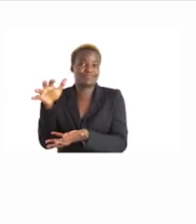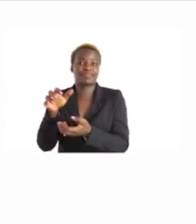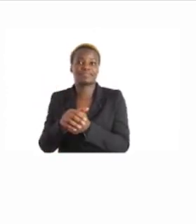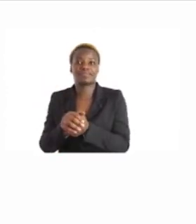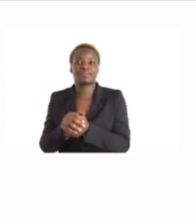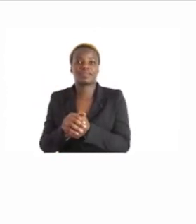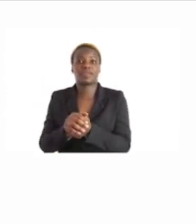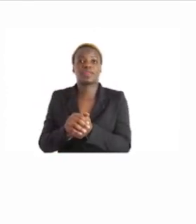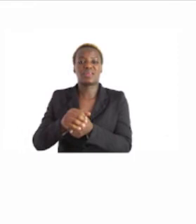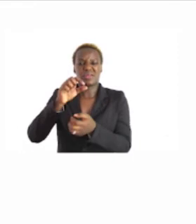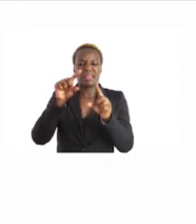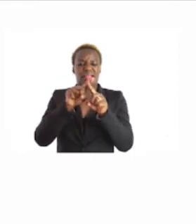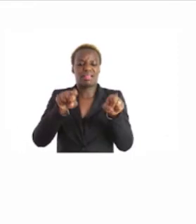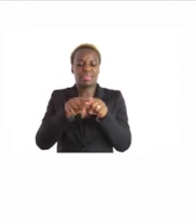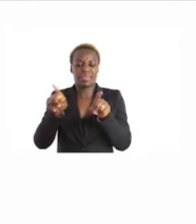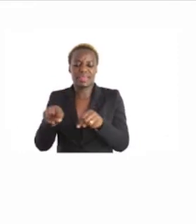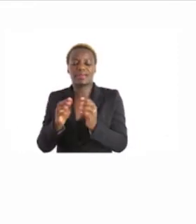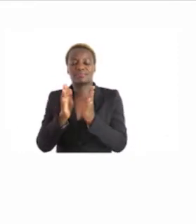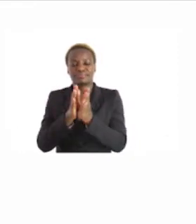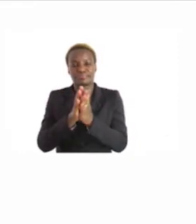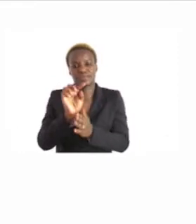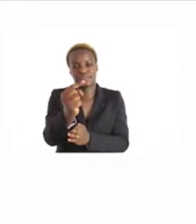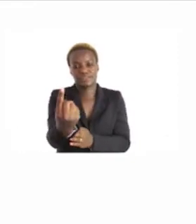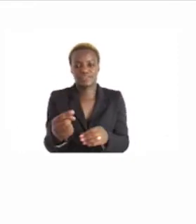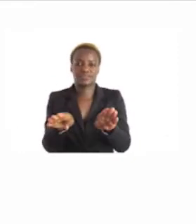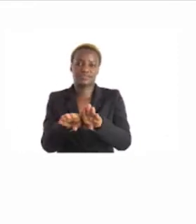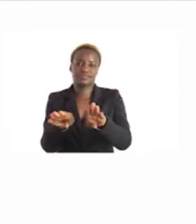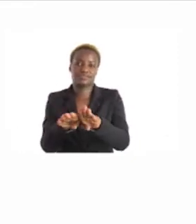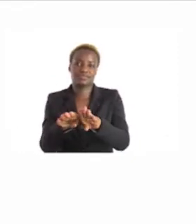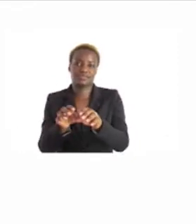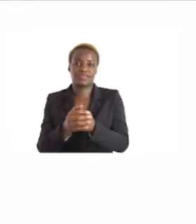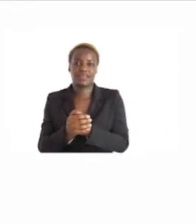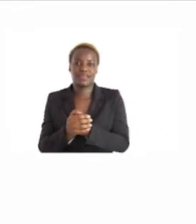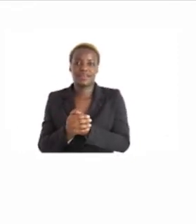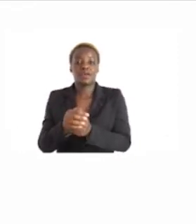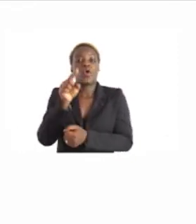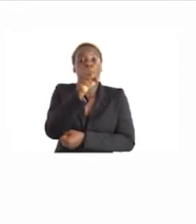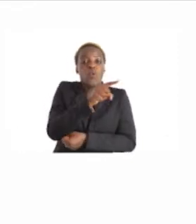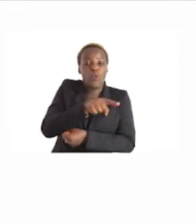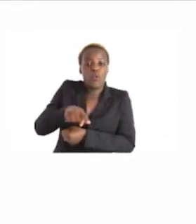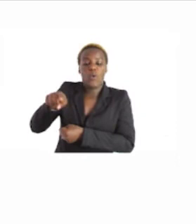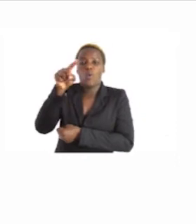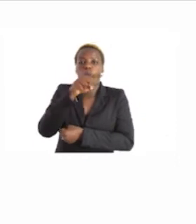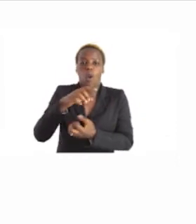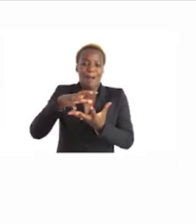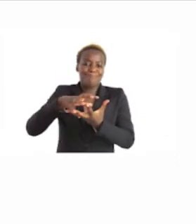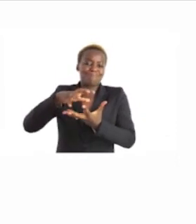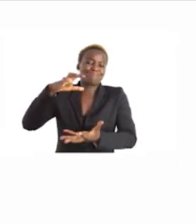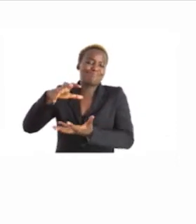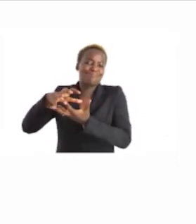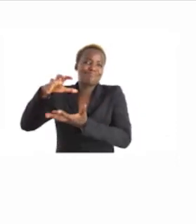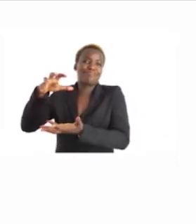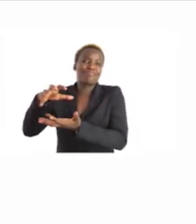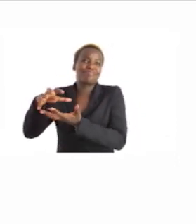rest of the boxes I would like for you to complete by encircling all the bigger number that you